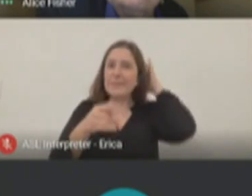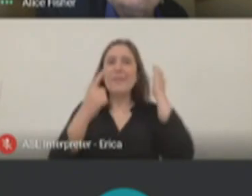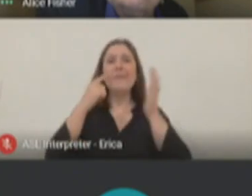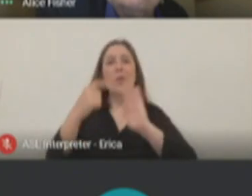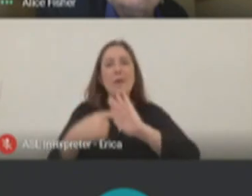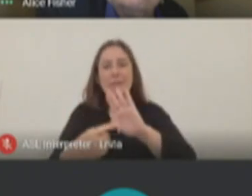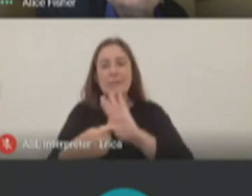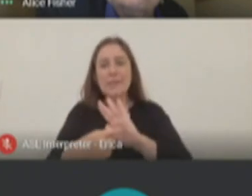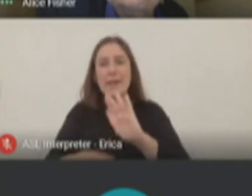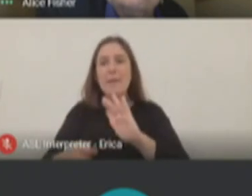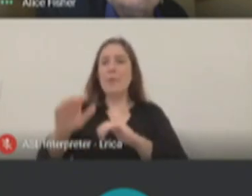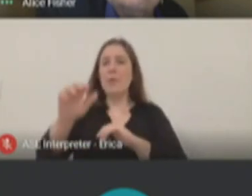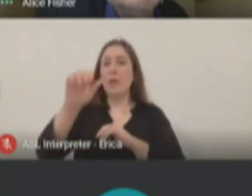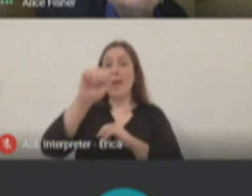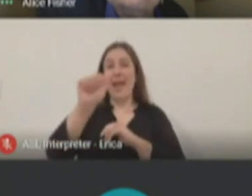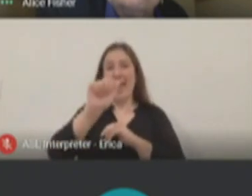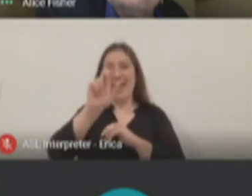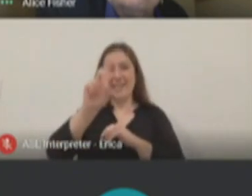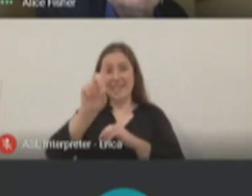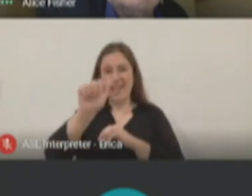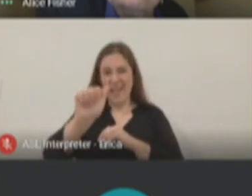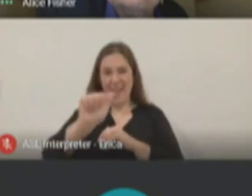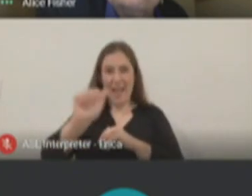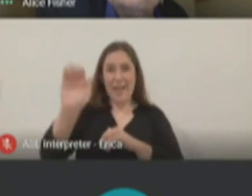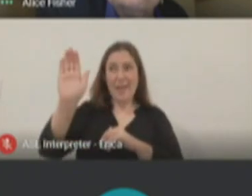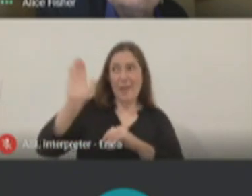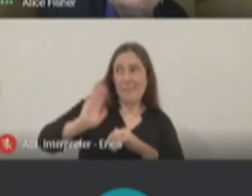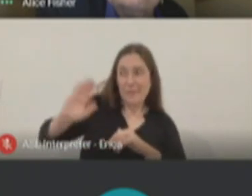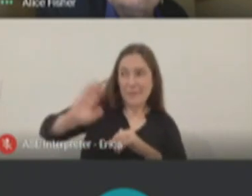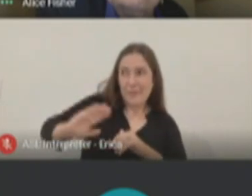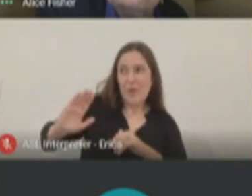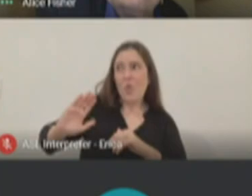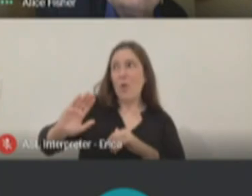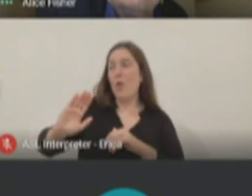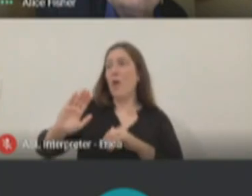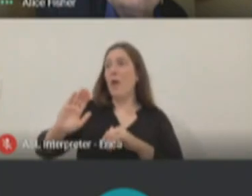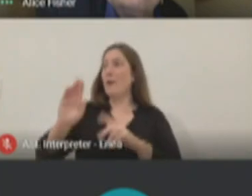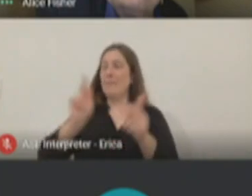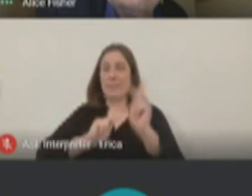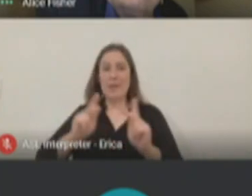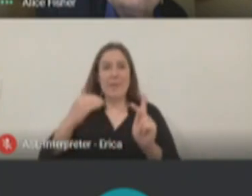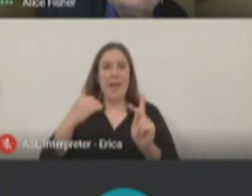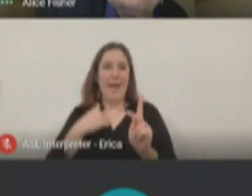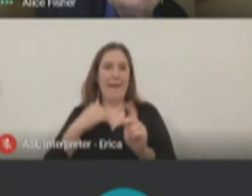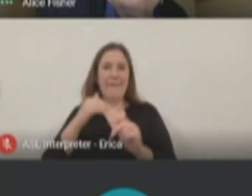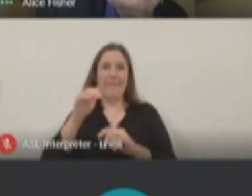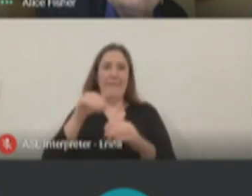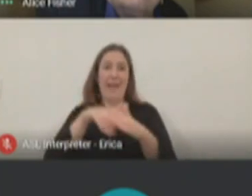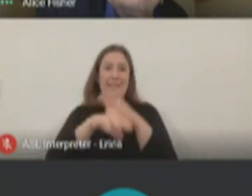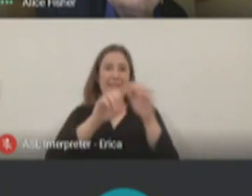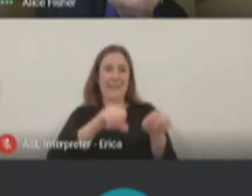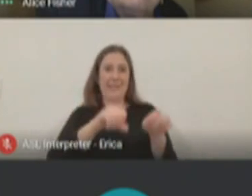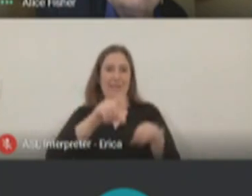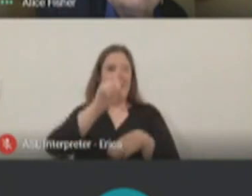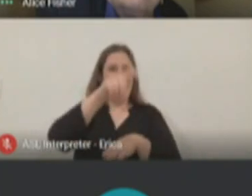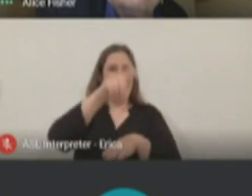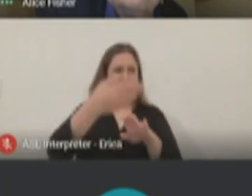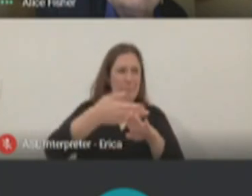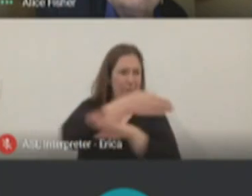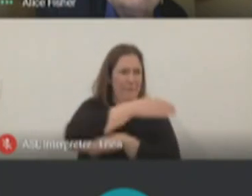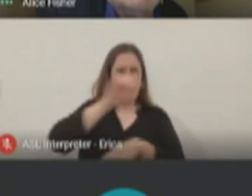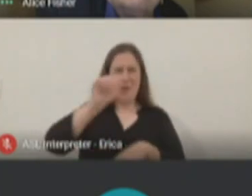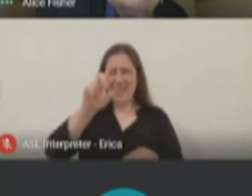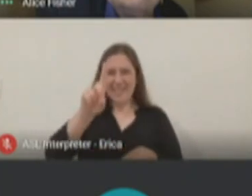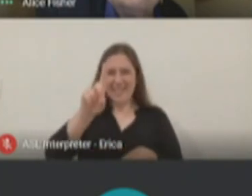started 1991, but people have had accessibility needs since forever. And there's some things that were not